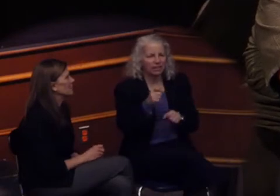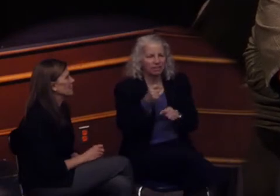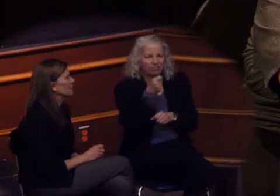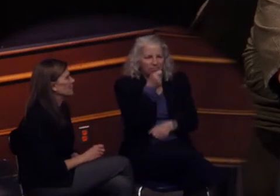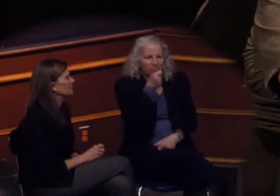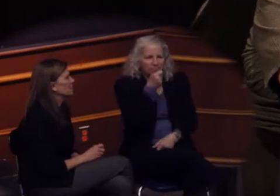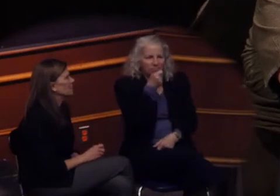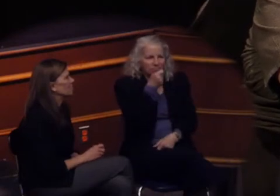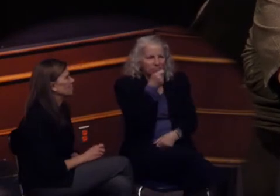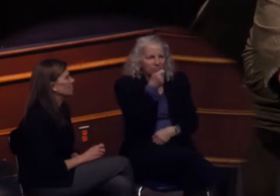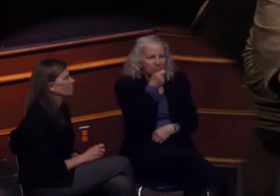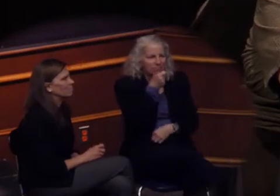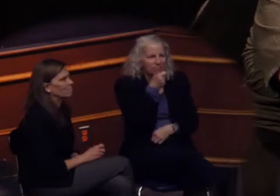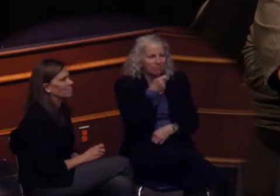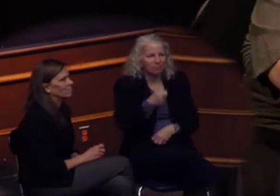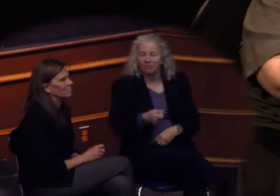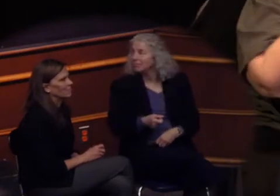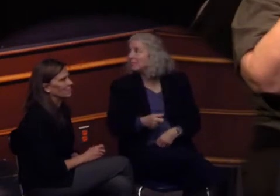No.